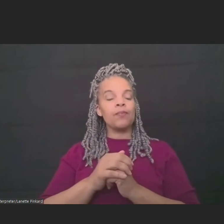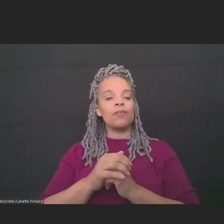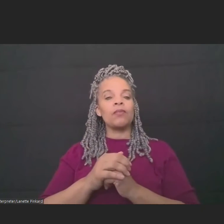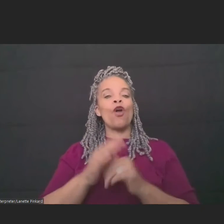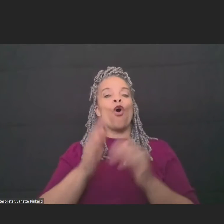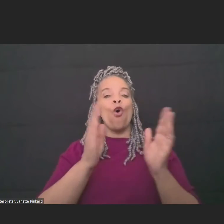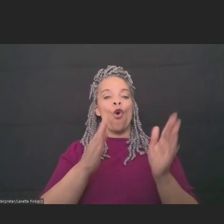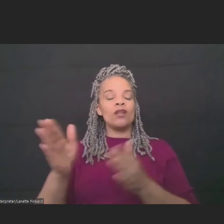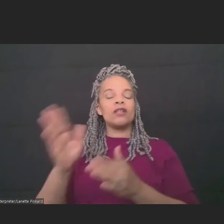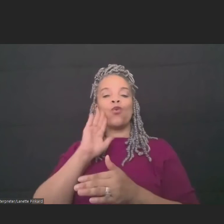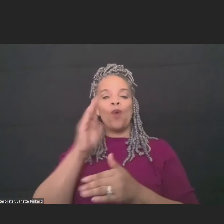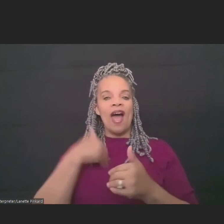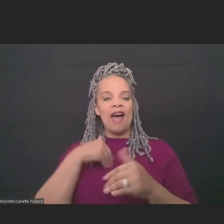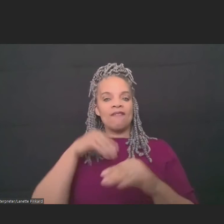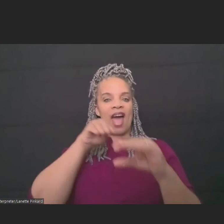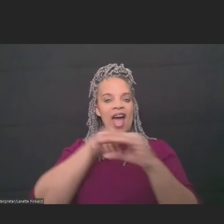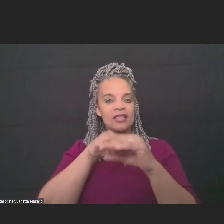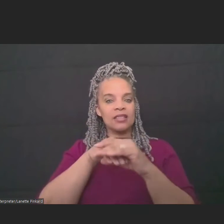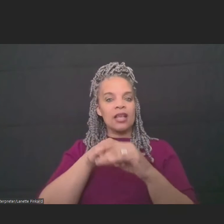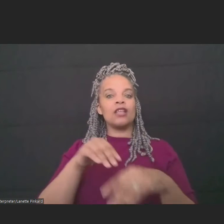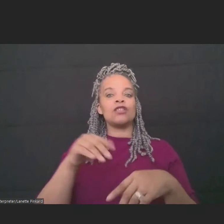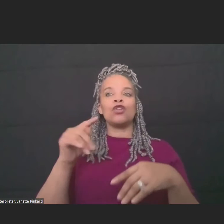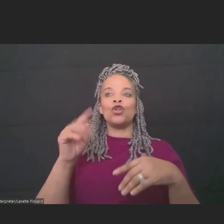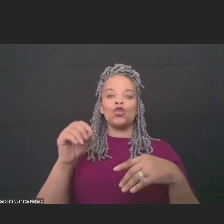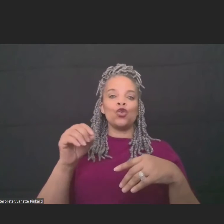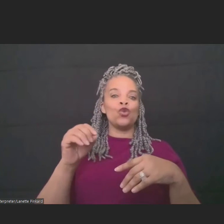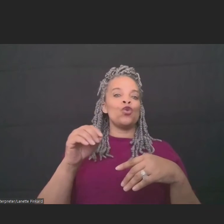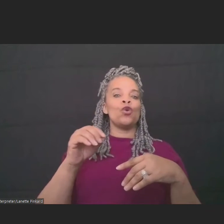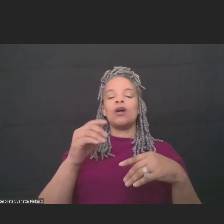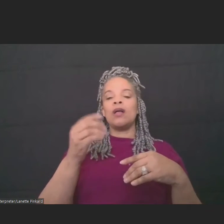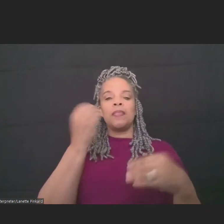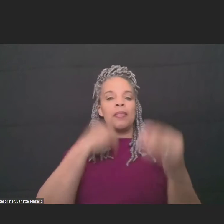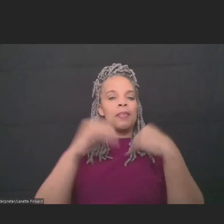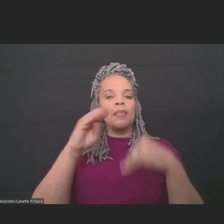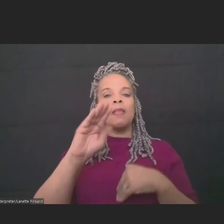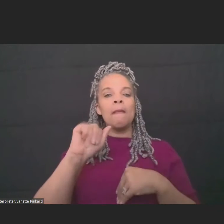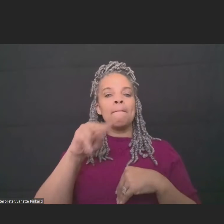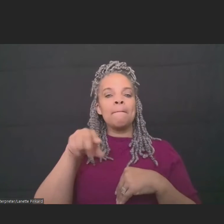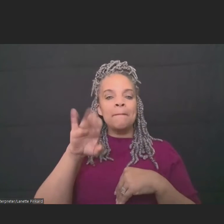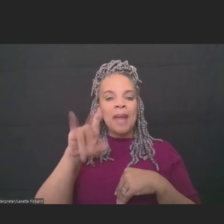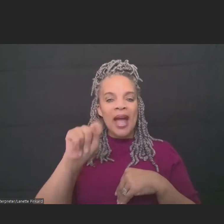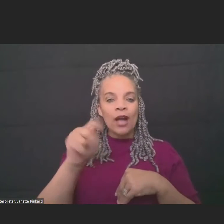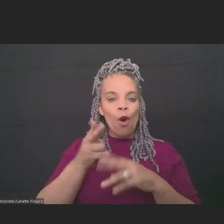organizations will have access to the banquet hall and the theater, but we have to